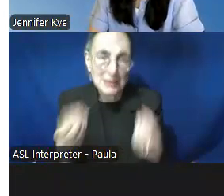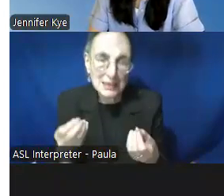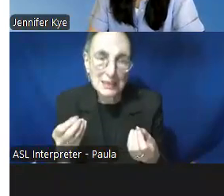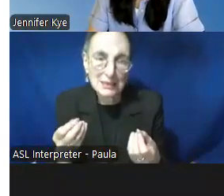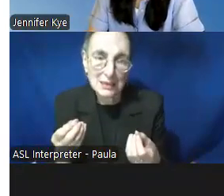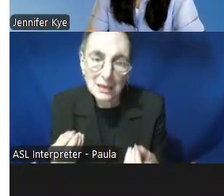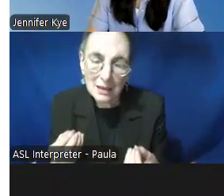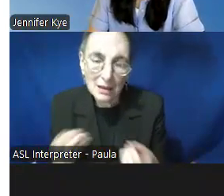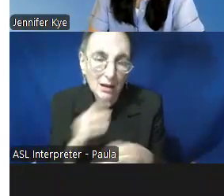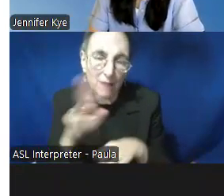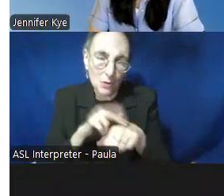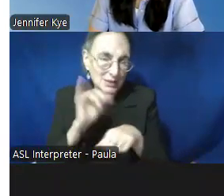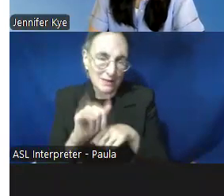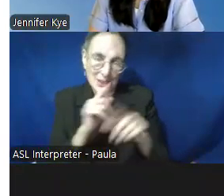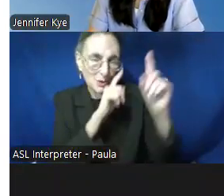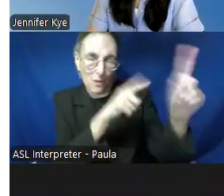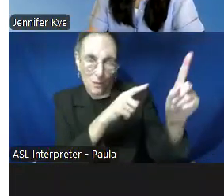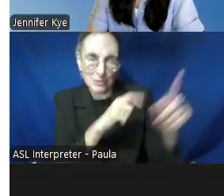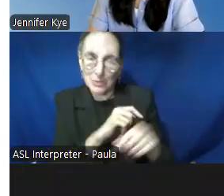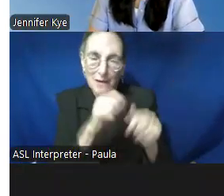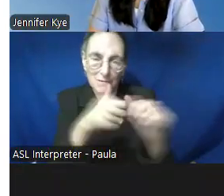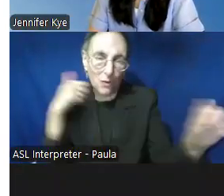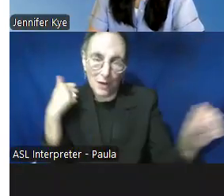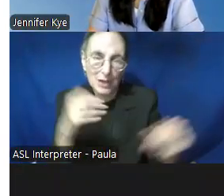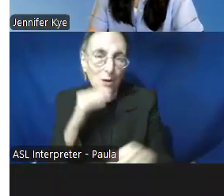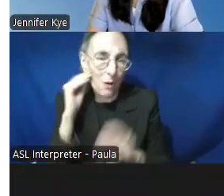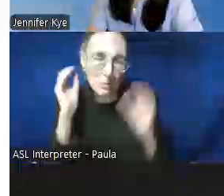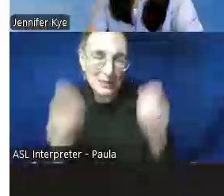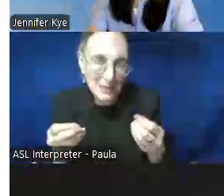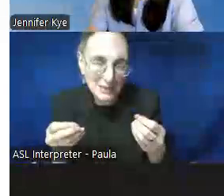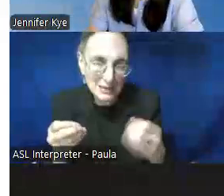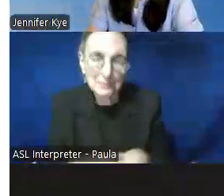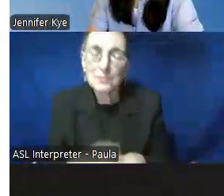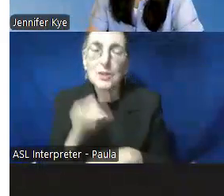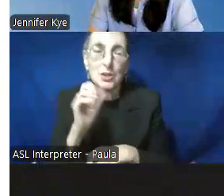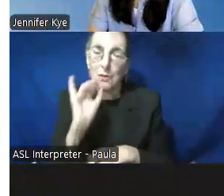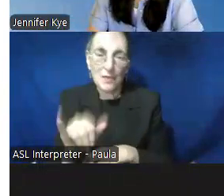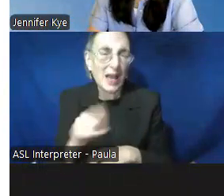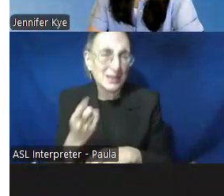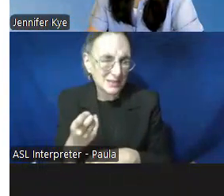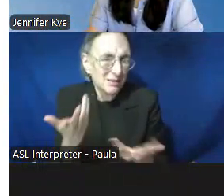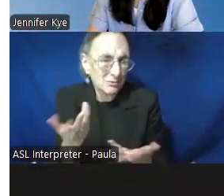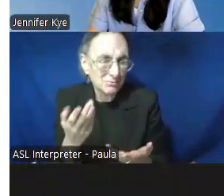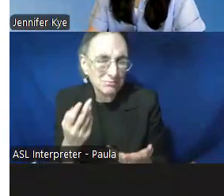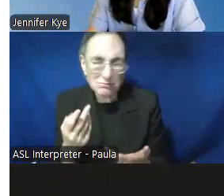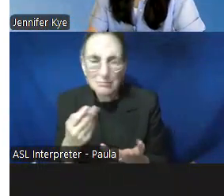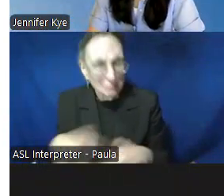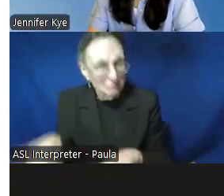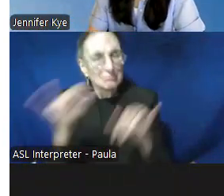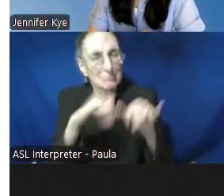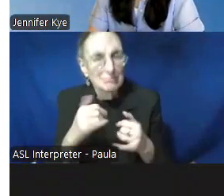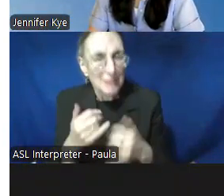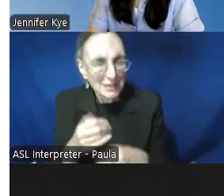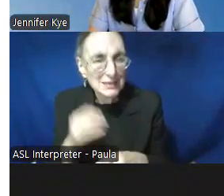whole goal of eviction cases. And so I think that's a really typical example of how the combination